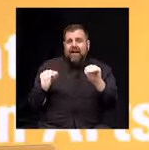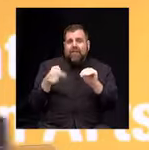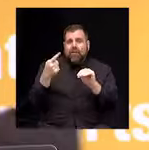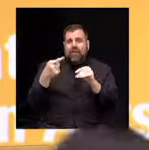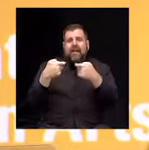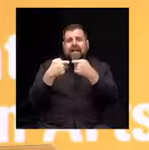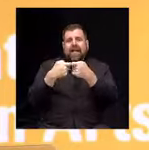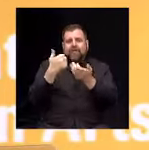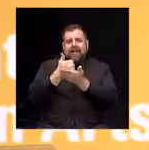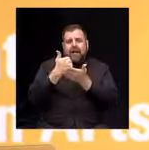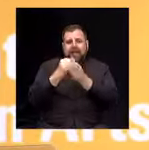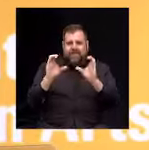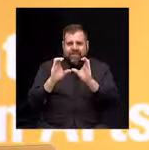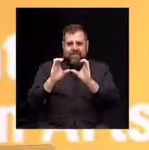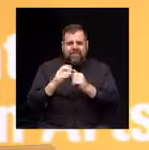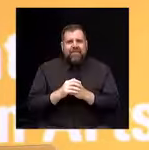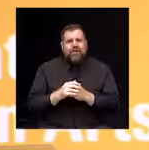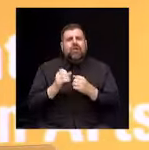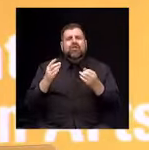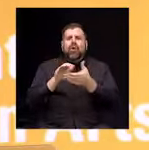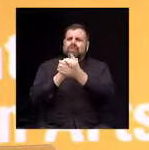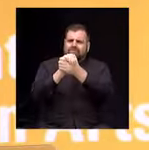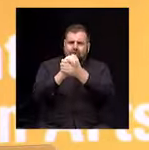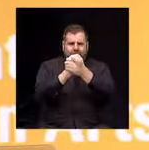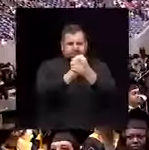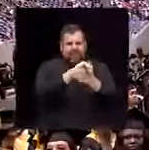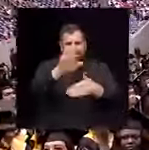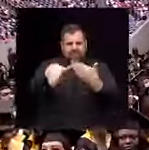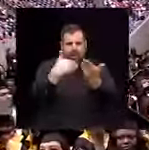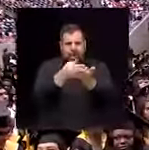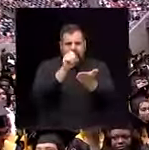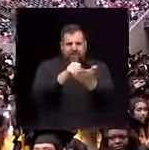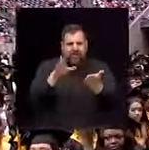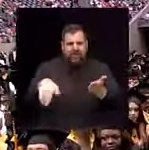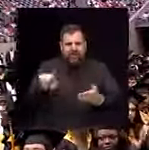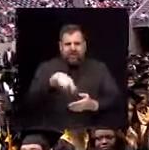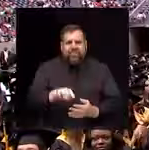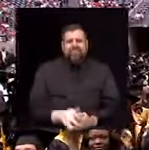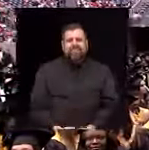Electrical Helper Certificate. So, congratulations to all of those students.